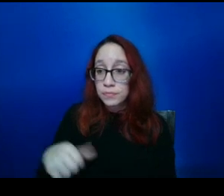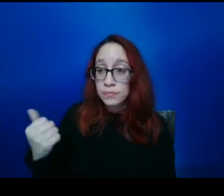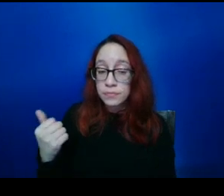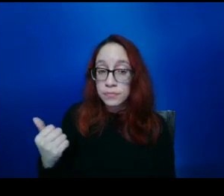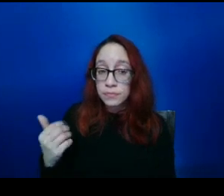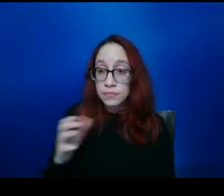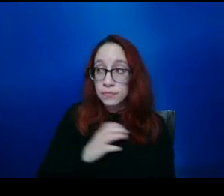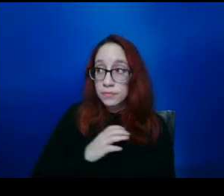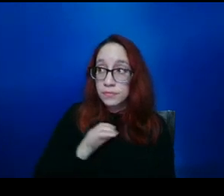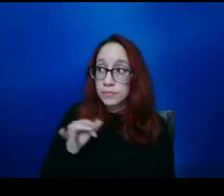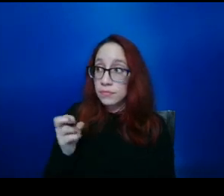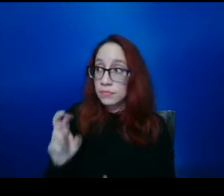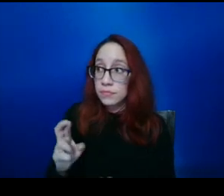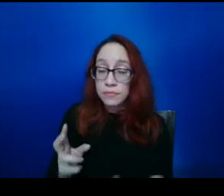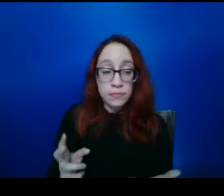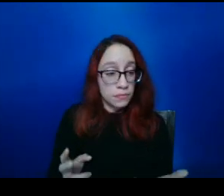Commissioner?